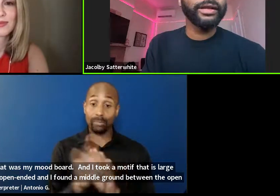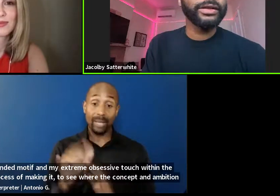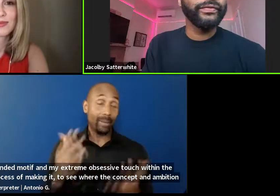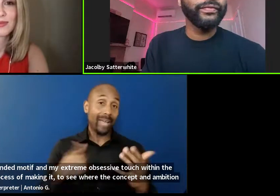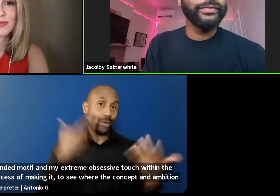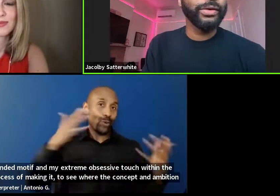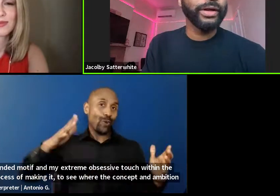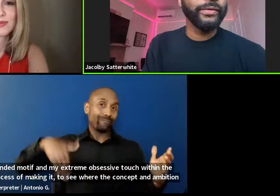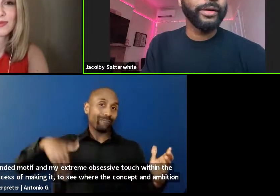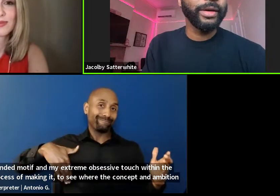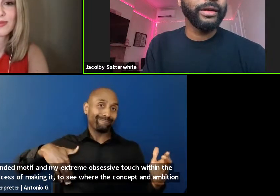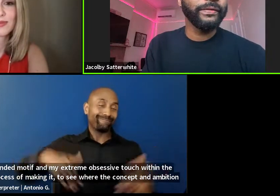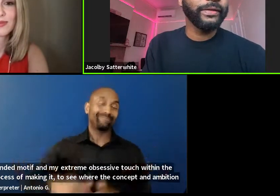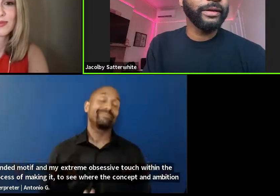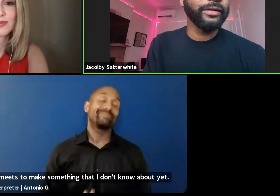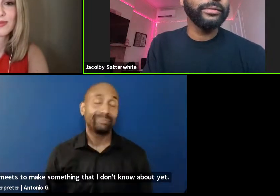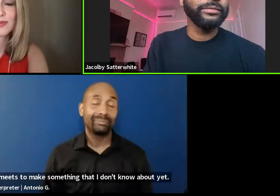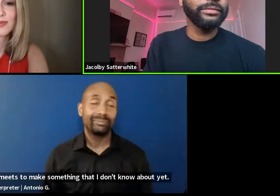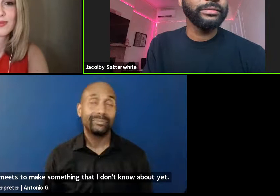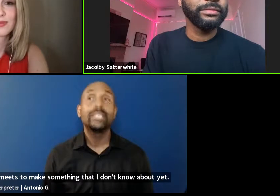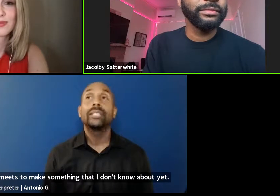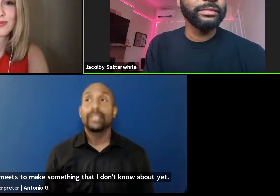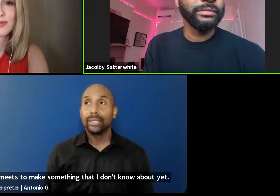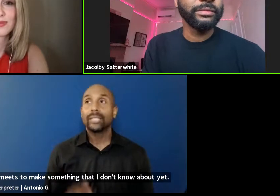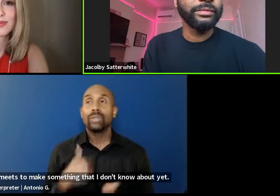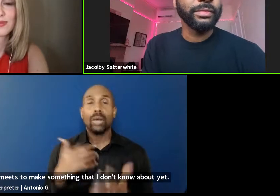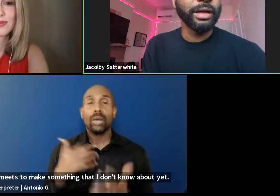want to make this 24-minute film.